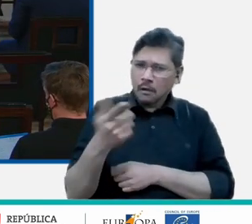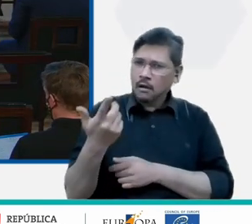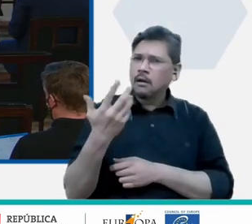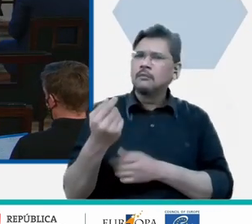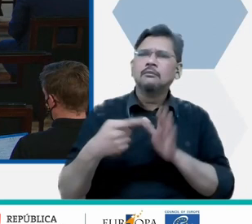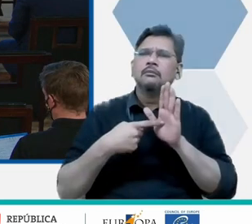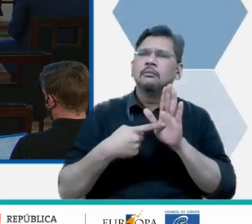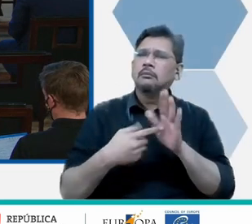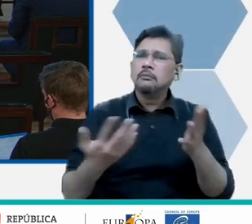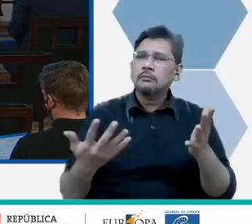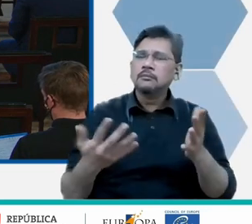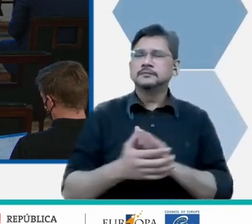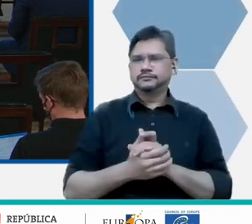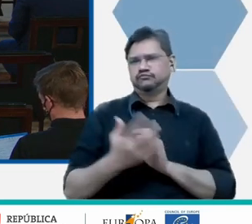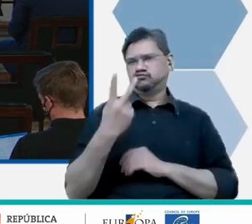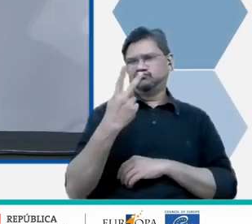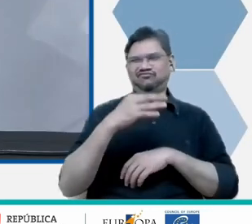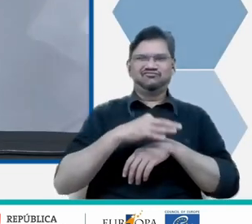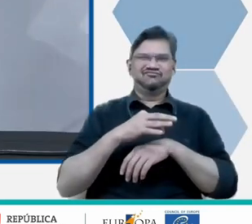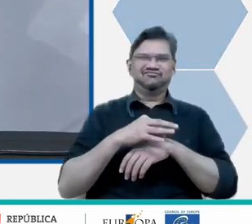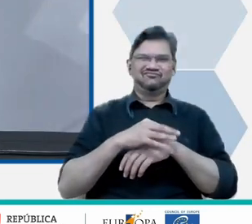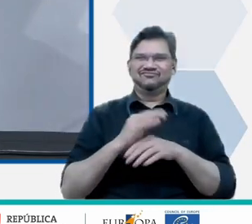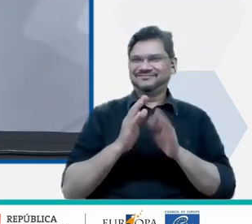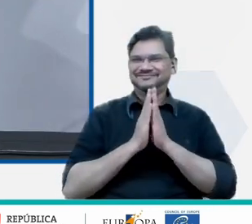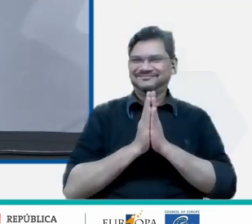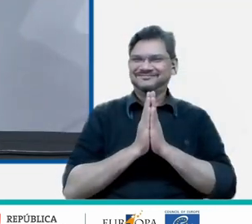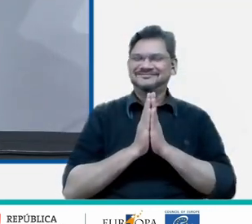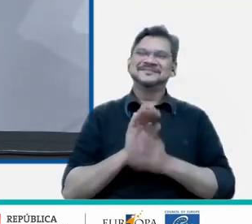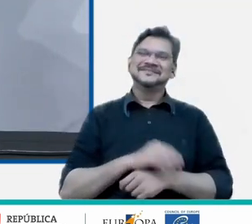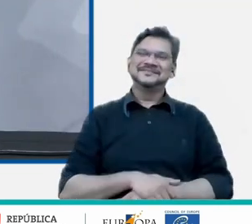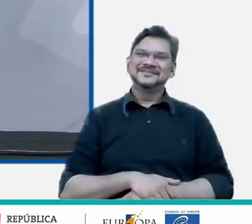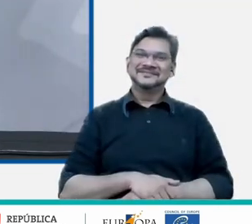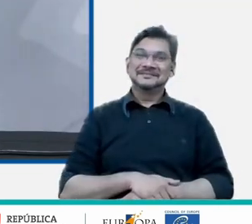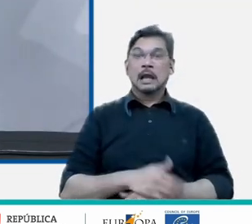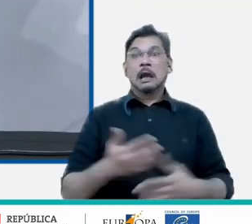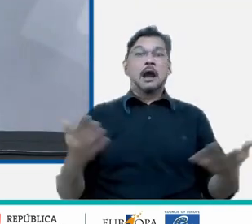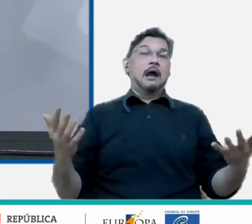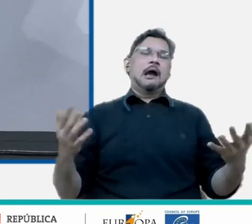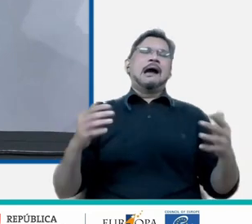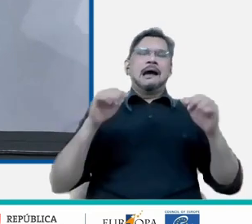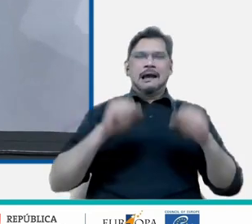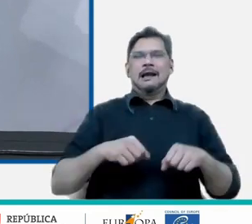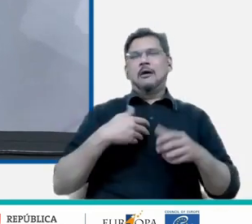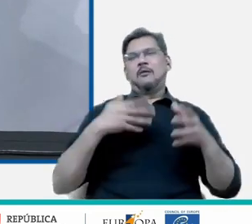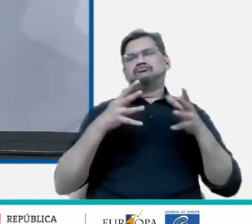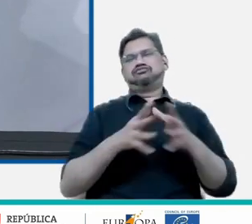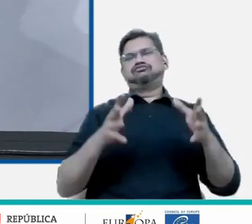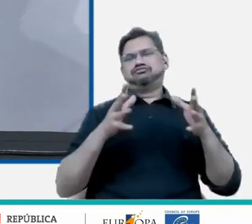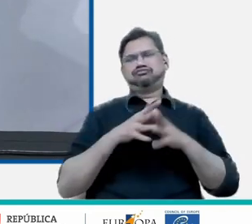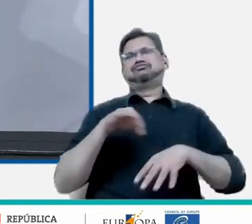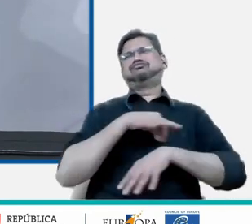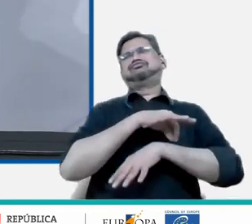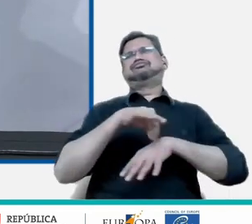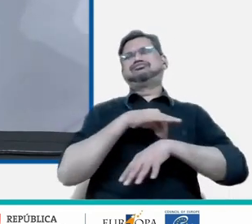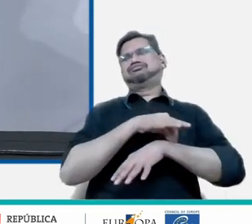Thank you. 2 minutes. You have 2 minutes for your answer. Well, I can go on for hours. No, thank you for giving me the word. No, I